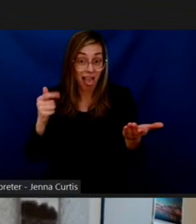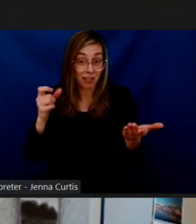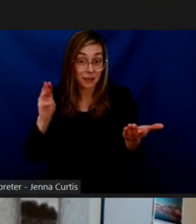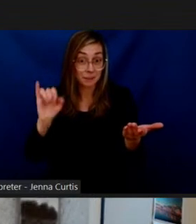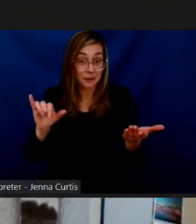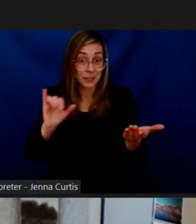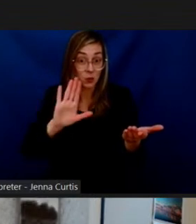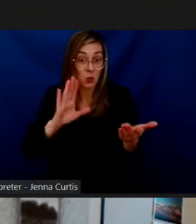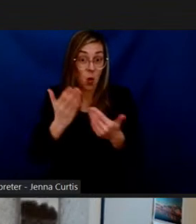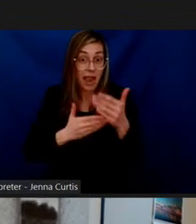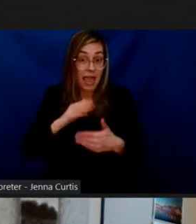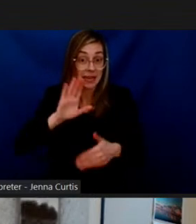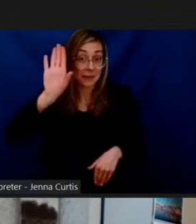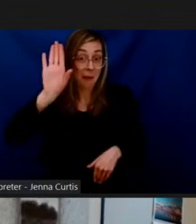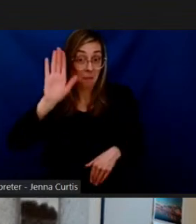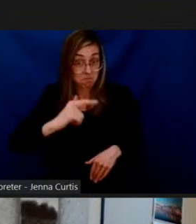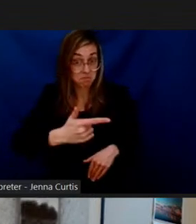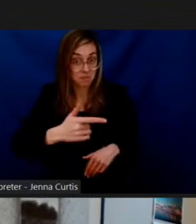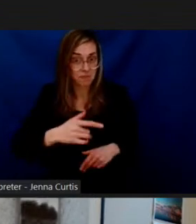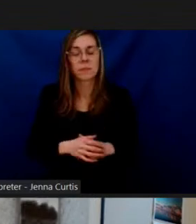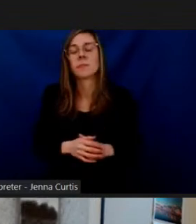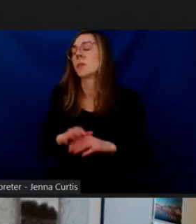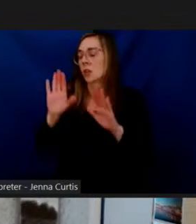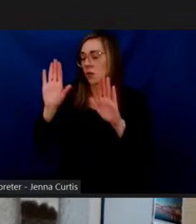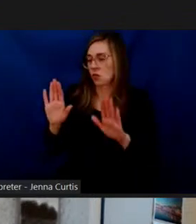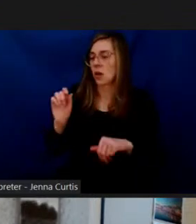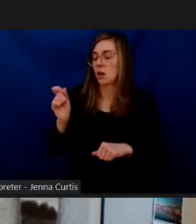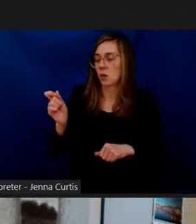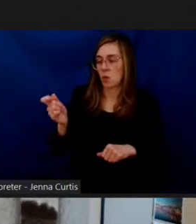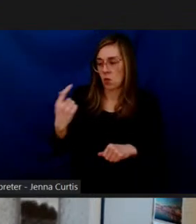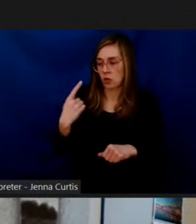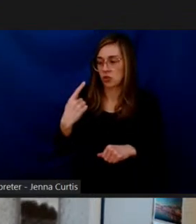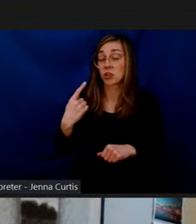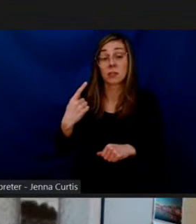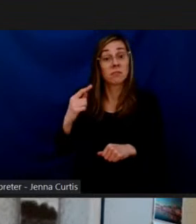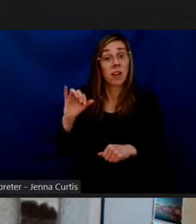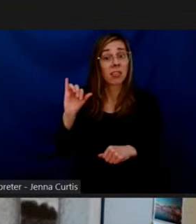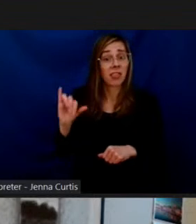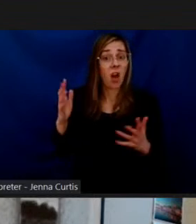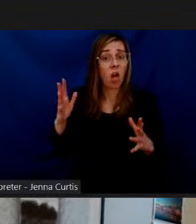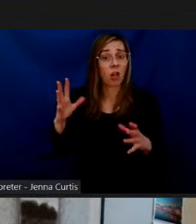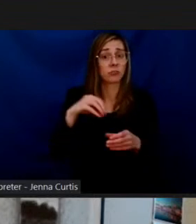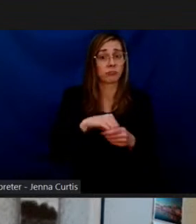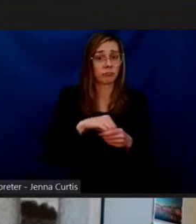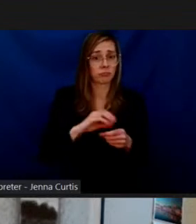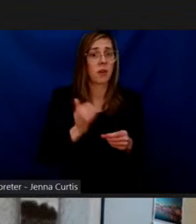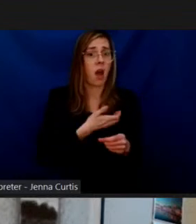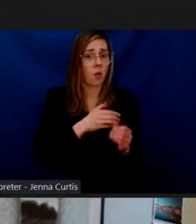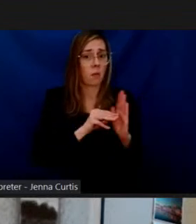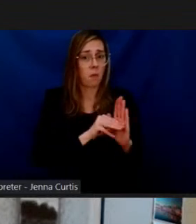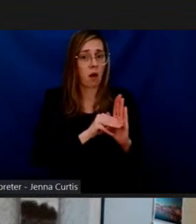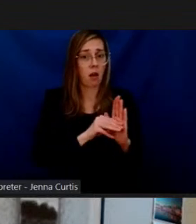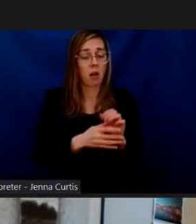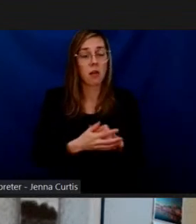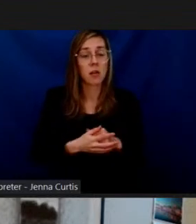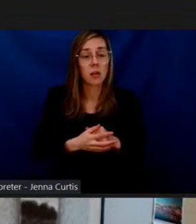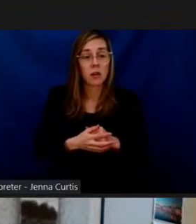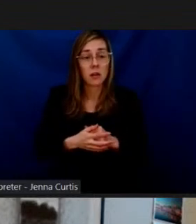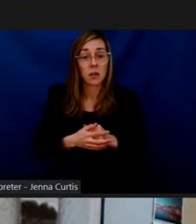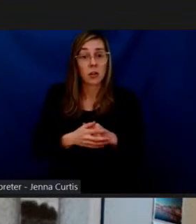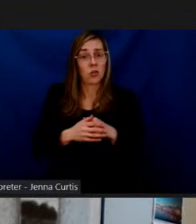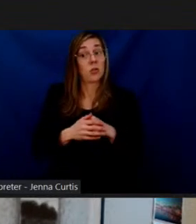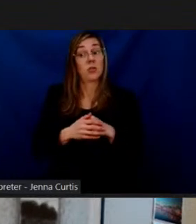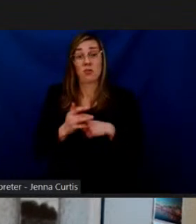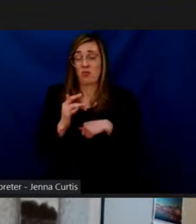So that's a great question, and it's also part of our model. So one of the things we learned very, very early on,